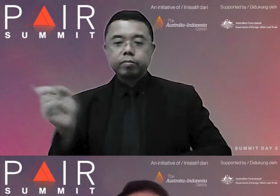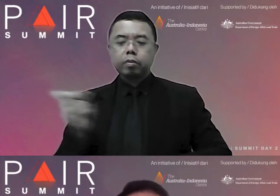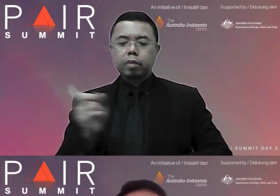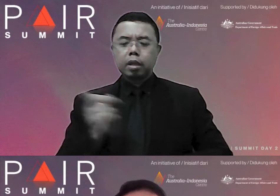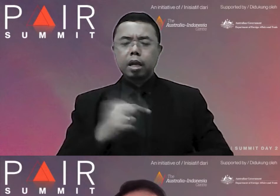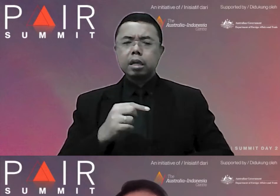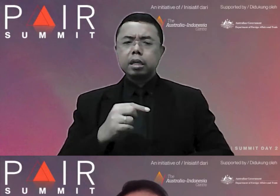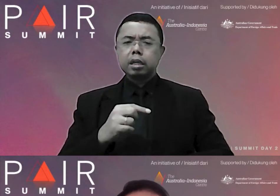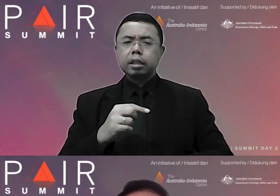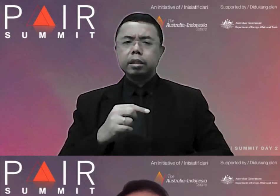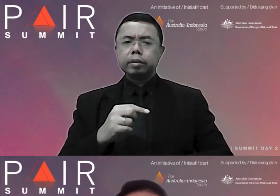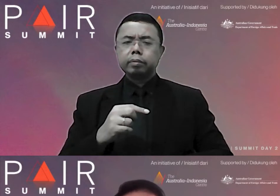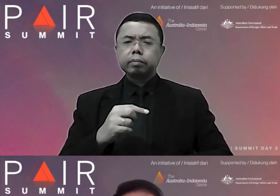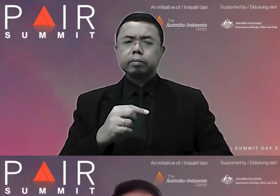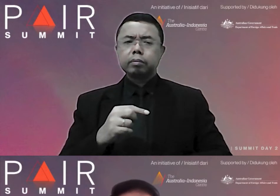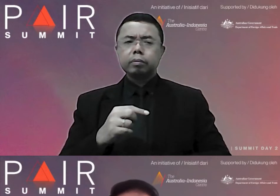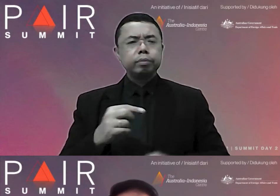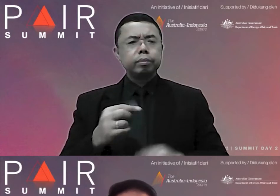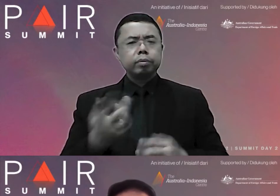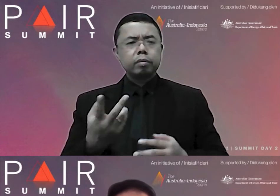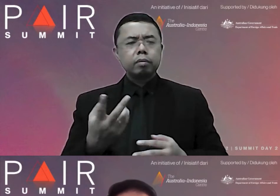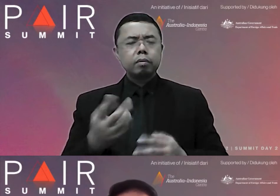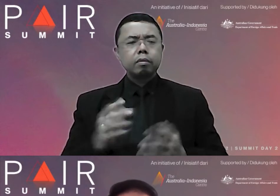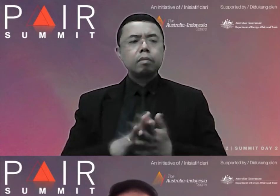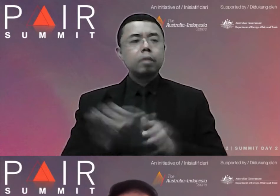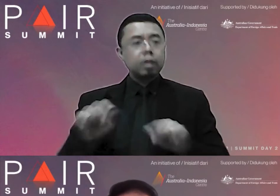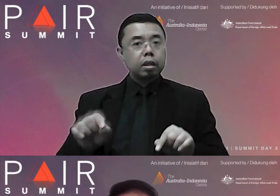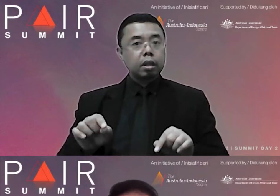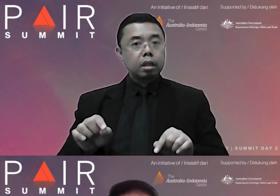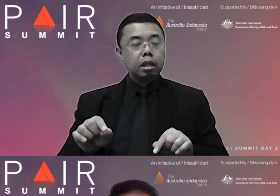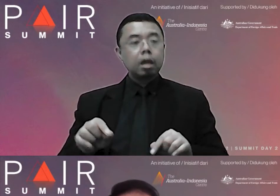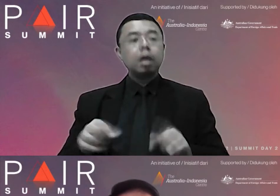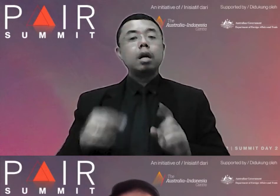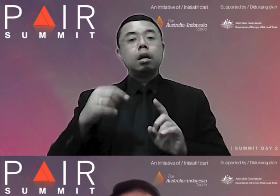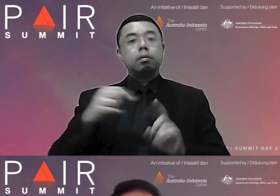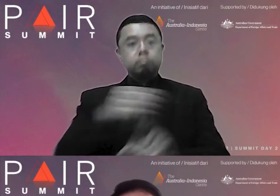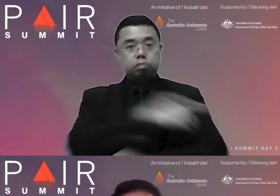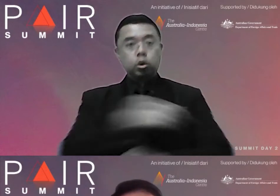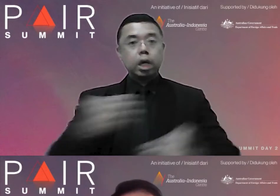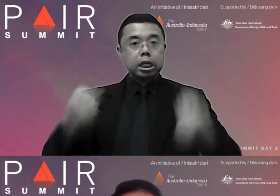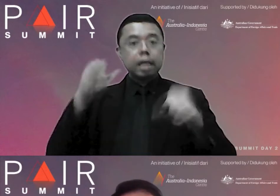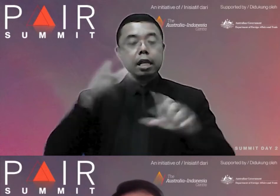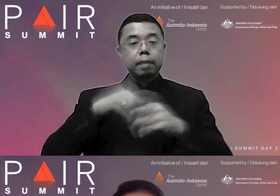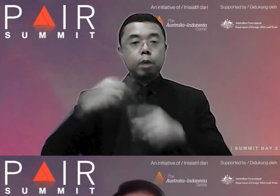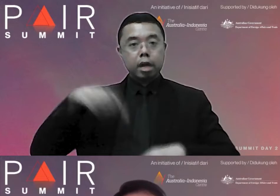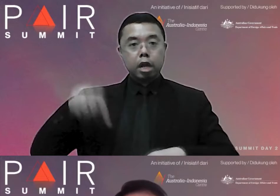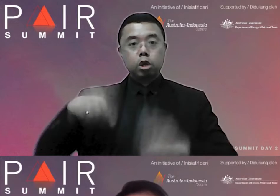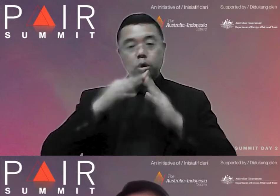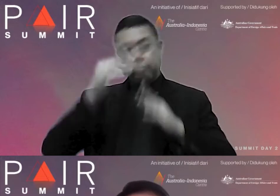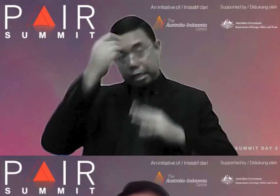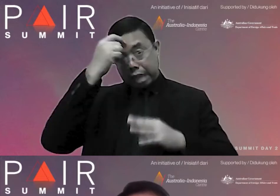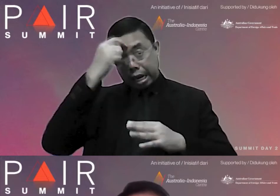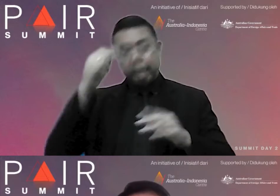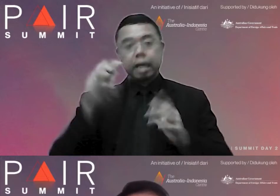it's called the group of healthcare workers, including hospital directors, doctors, nurses, non-medical staff, and also